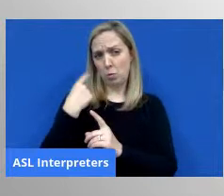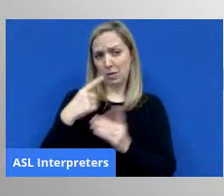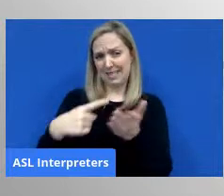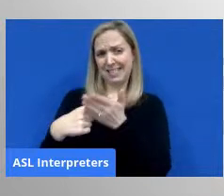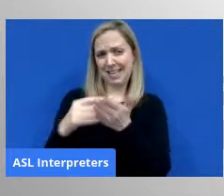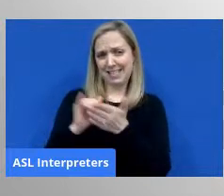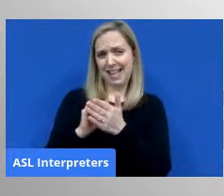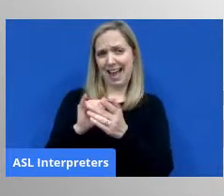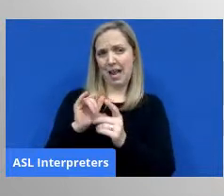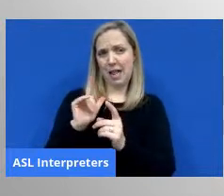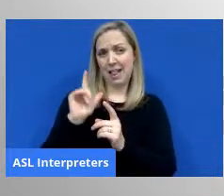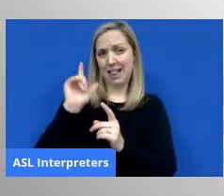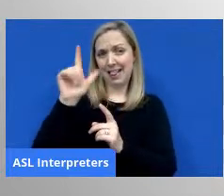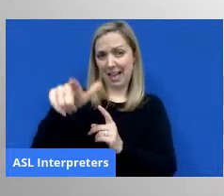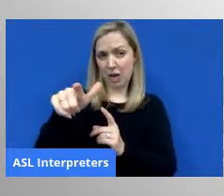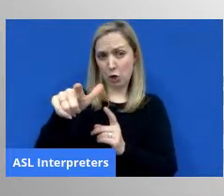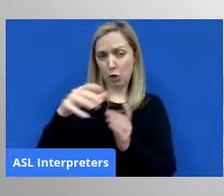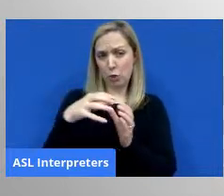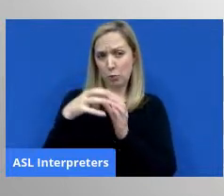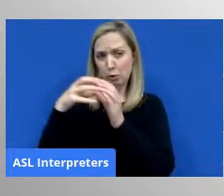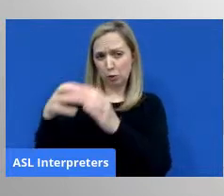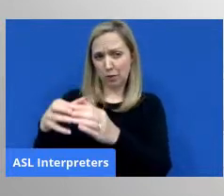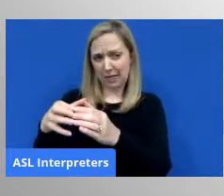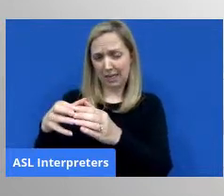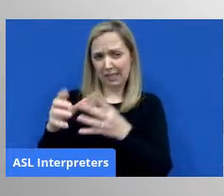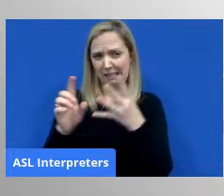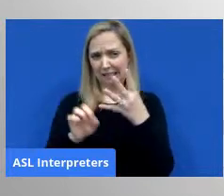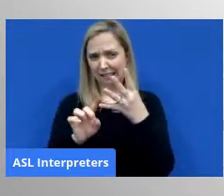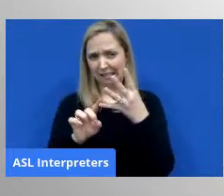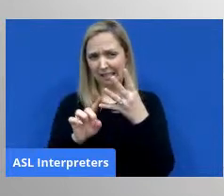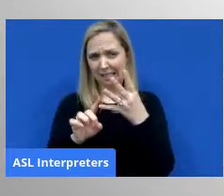tonight. Tonight is just a temporary. Right, absolutely.